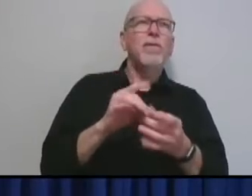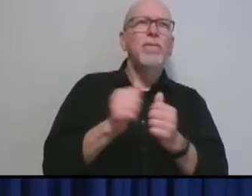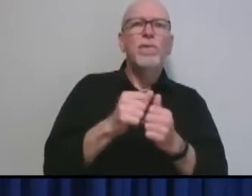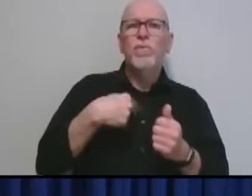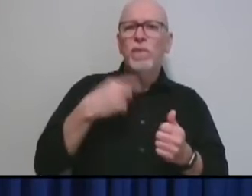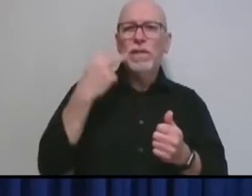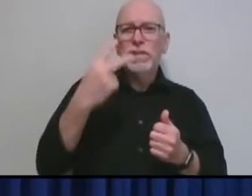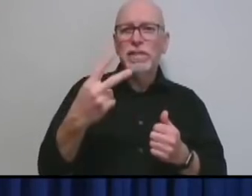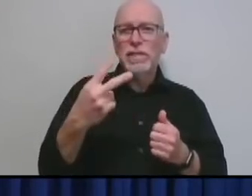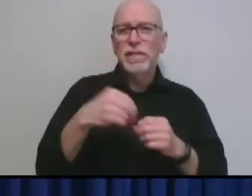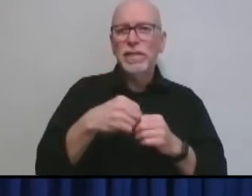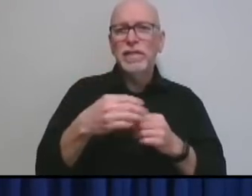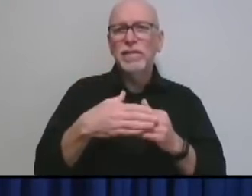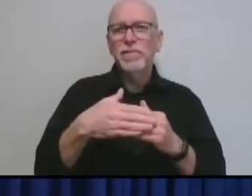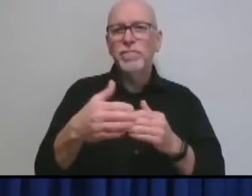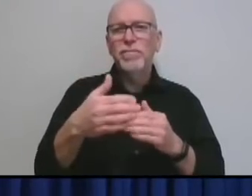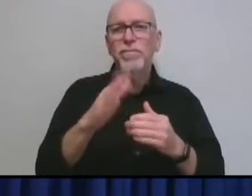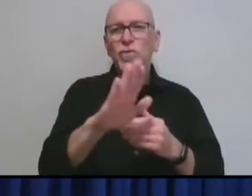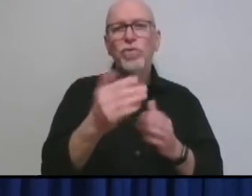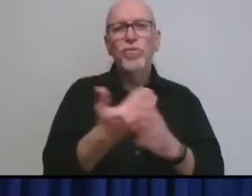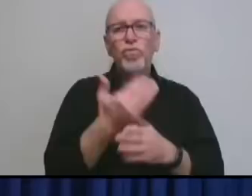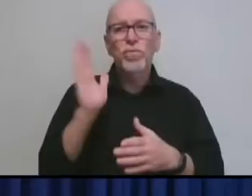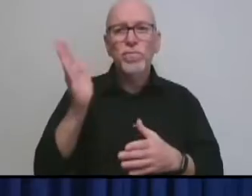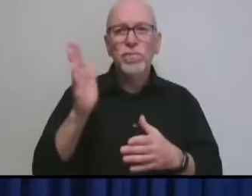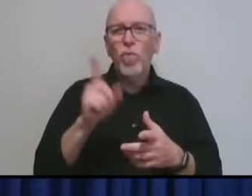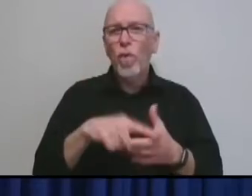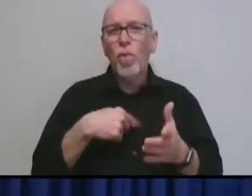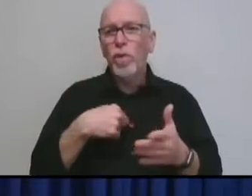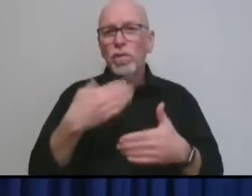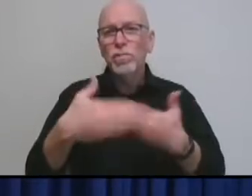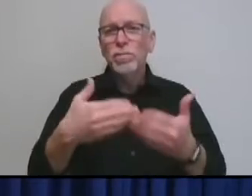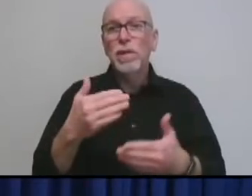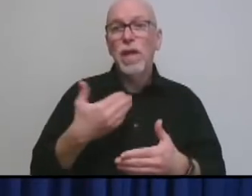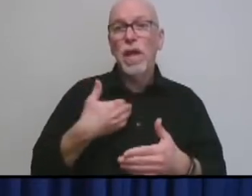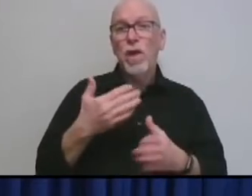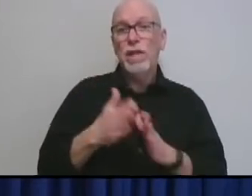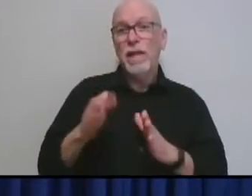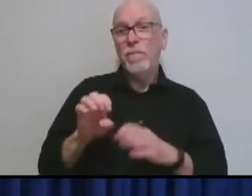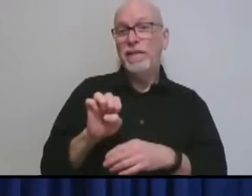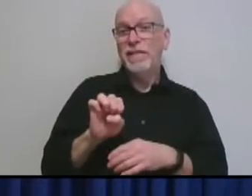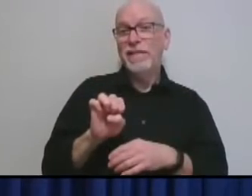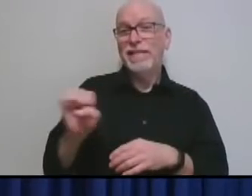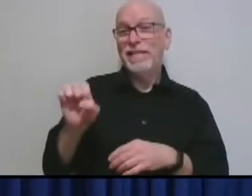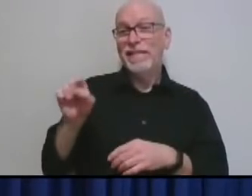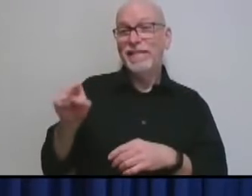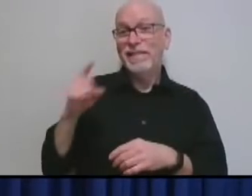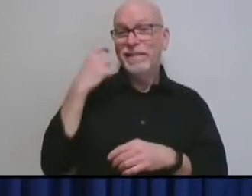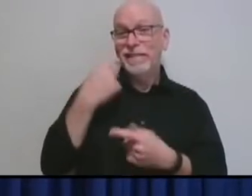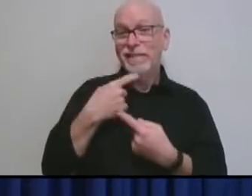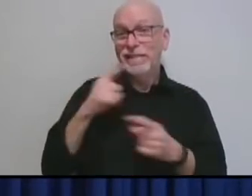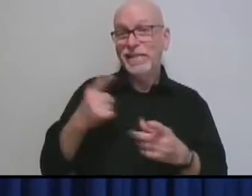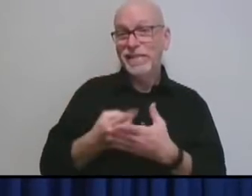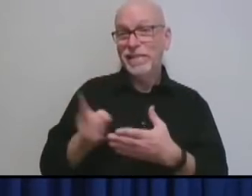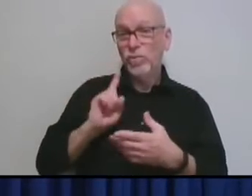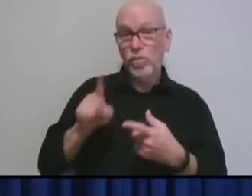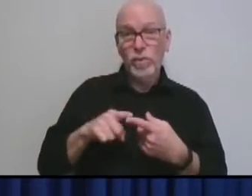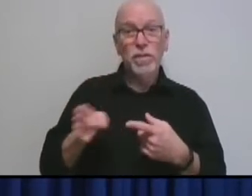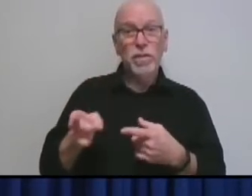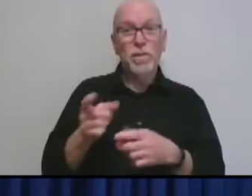your upcoming address as far as where we're headed. Our neighbors to the east announced last week that when they get